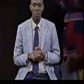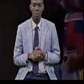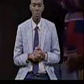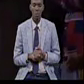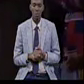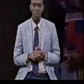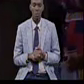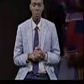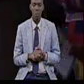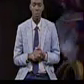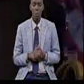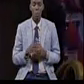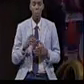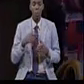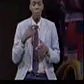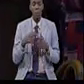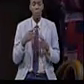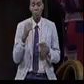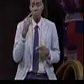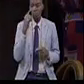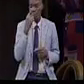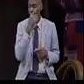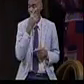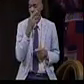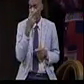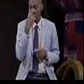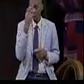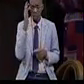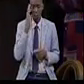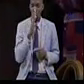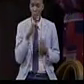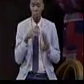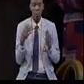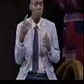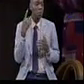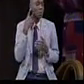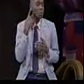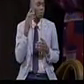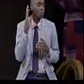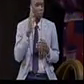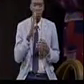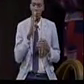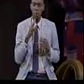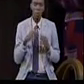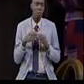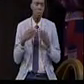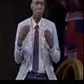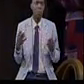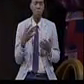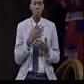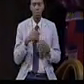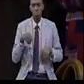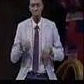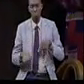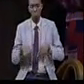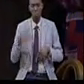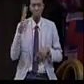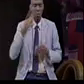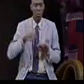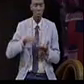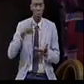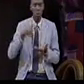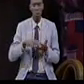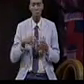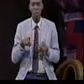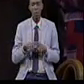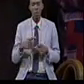Then the eyes of the blind shall be opened, and the ears of the deaf shall be unstopped. Then shall the lame man leap as an ass, and